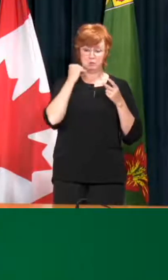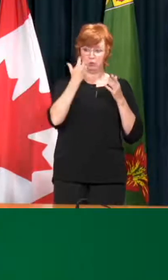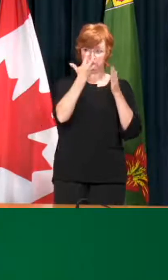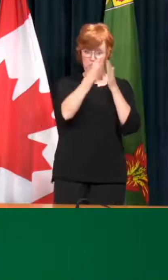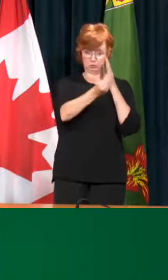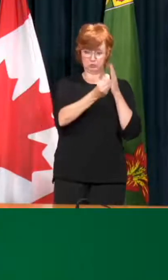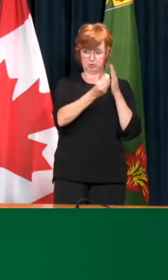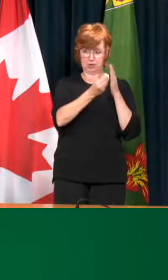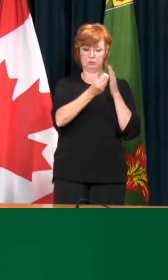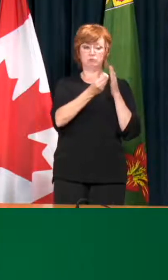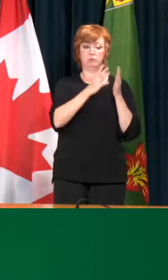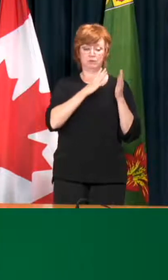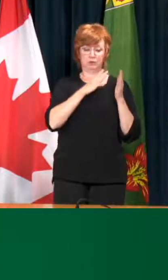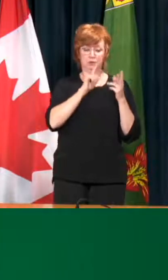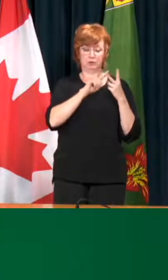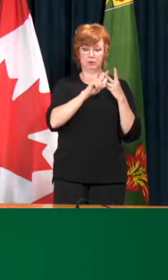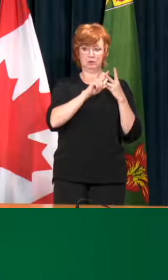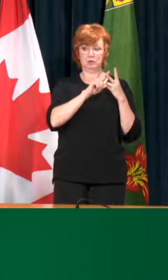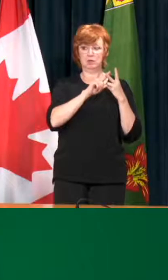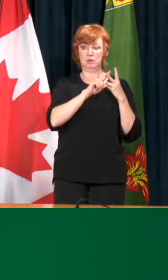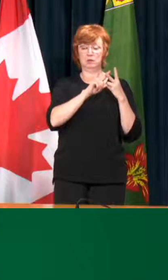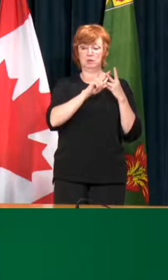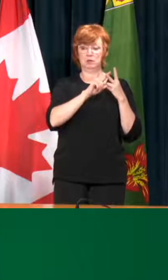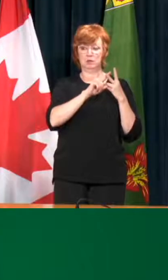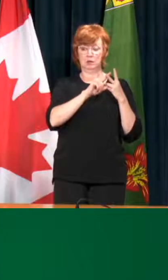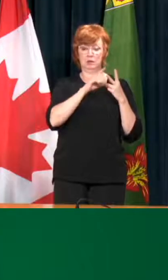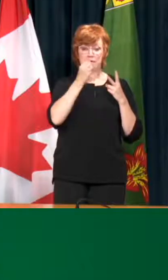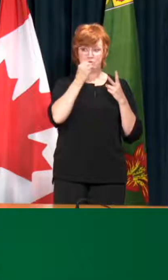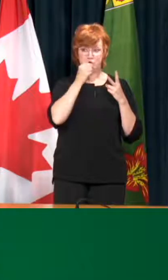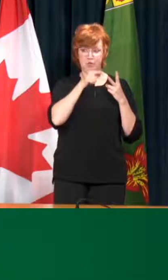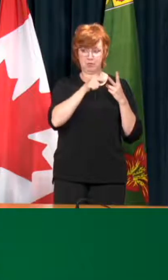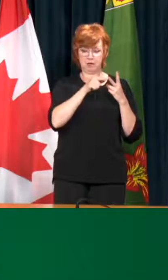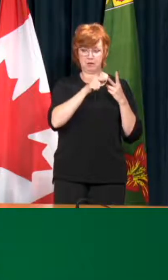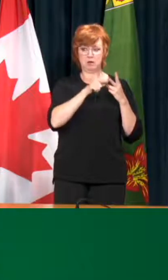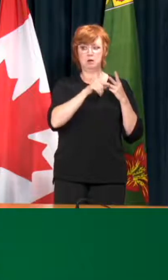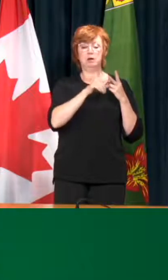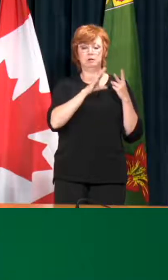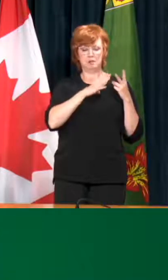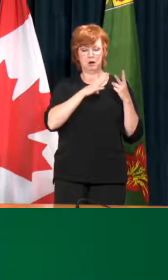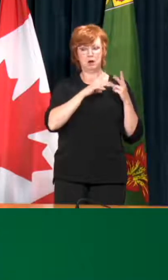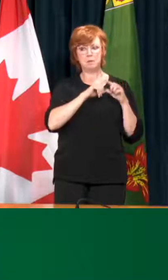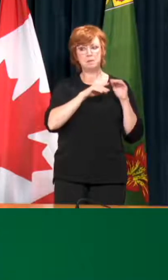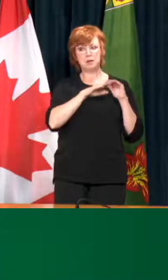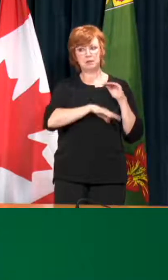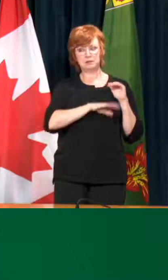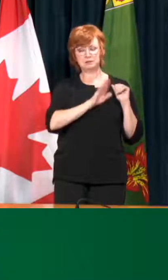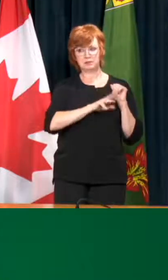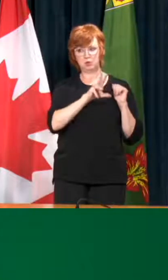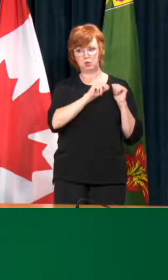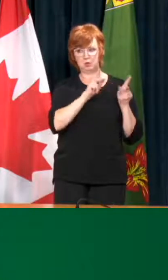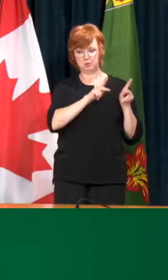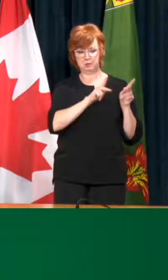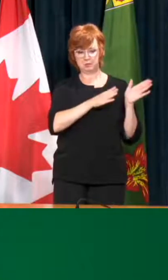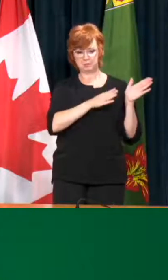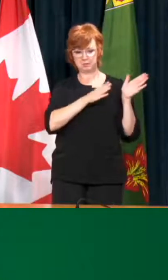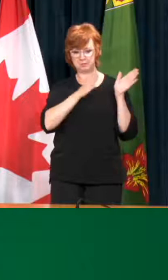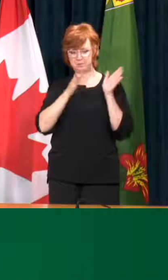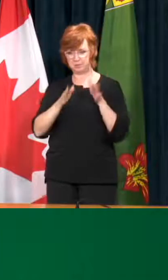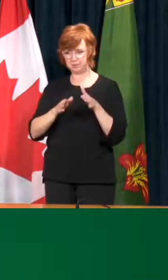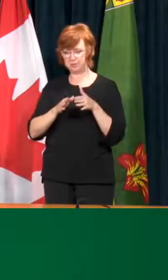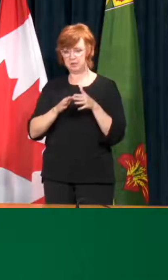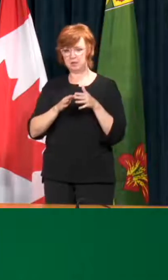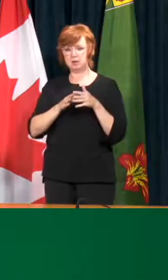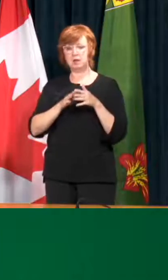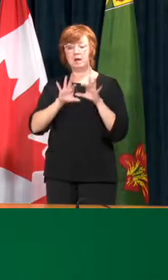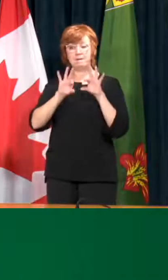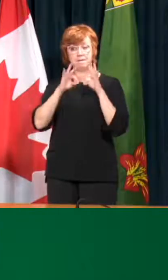even as things are opening, transmission happens in the most mundane of settings. transmission happens when you're with friends and family who aren't part of